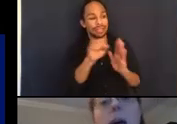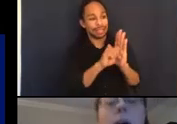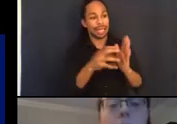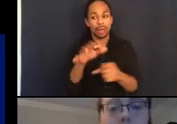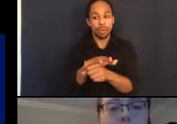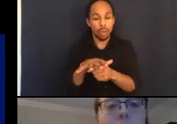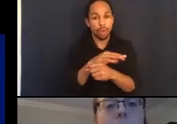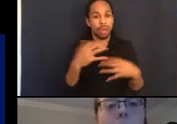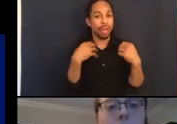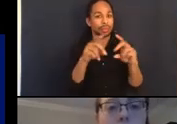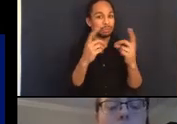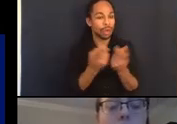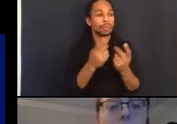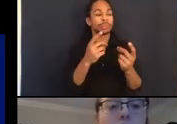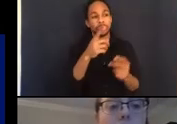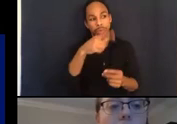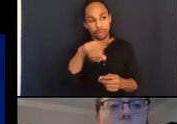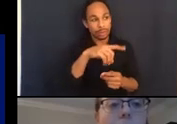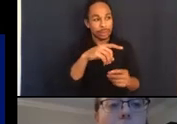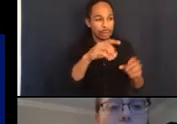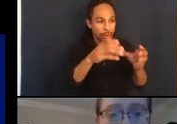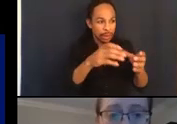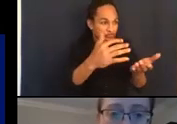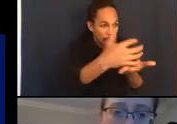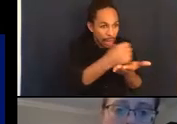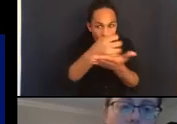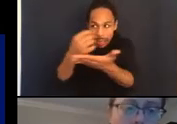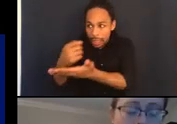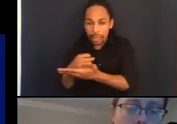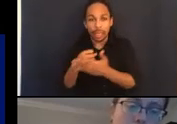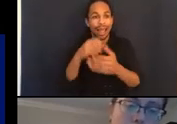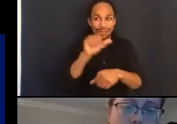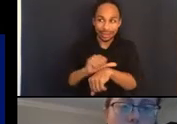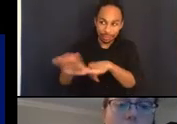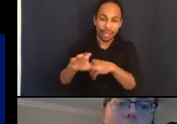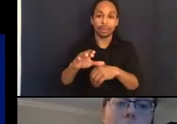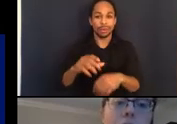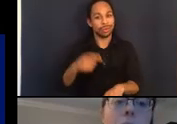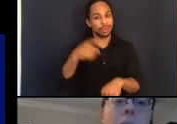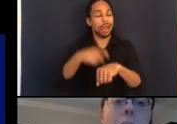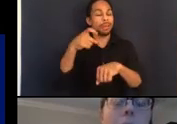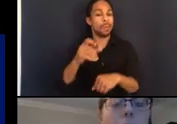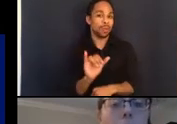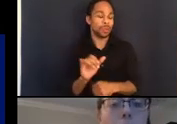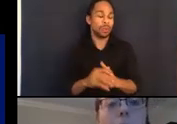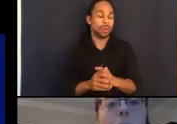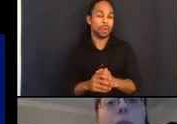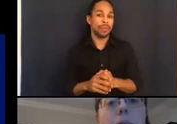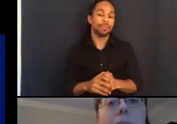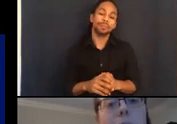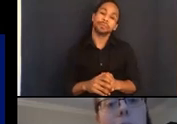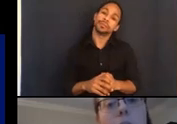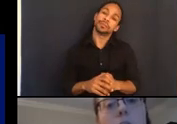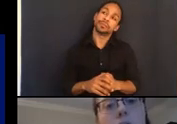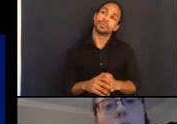down, collecting the data, getting it submitted in a timely fashion. And then to further address that issue, it also authorizes